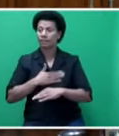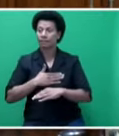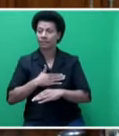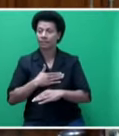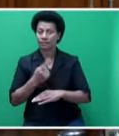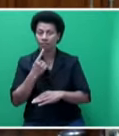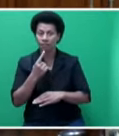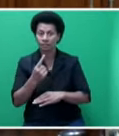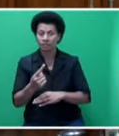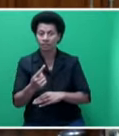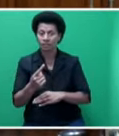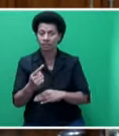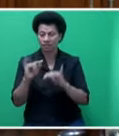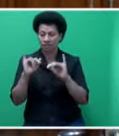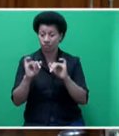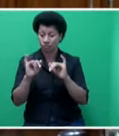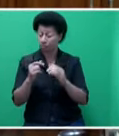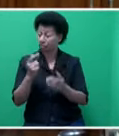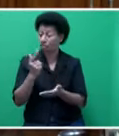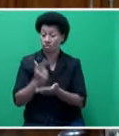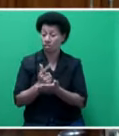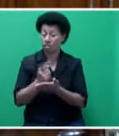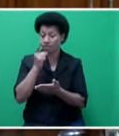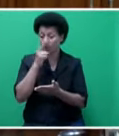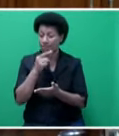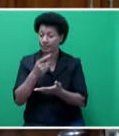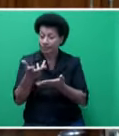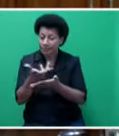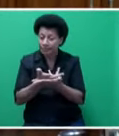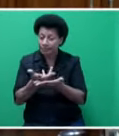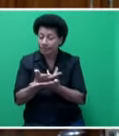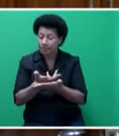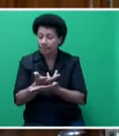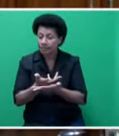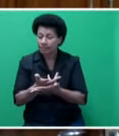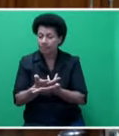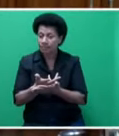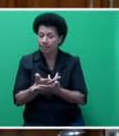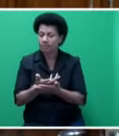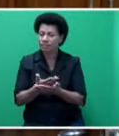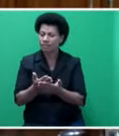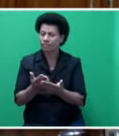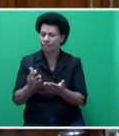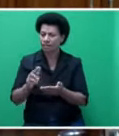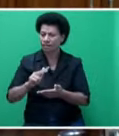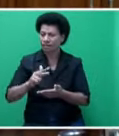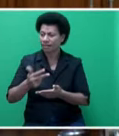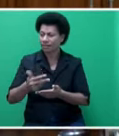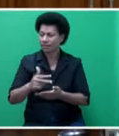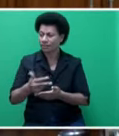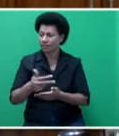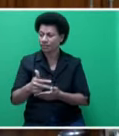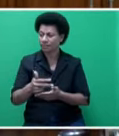issue where I know a lot of people had discussed the issue of hire purchase and also